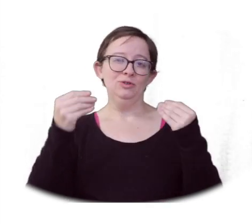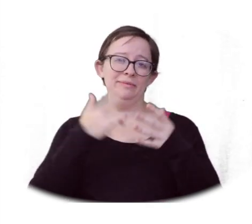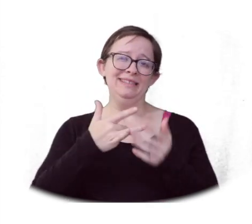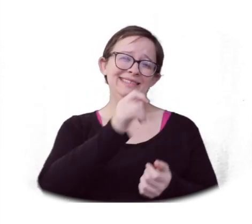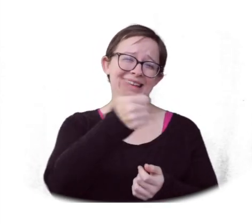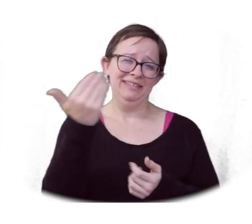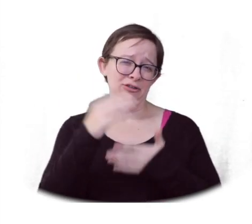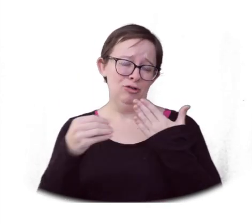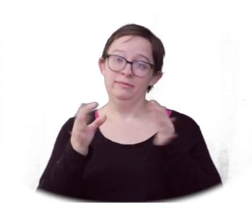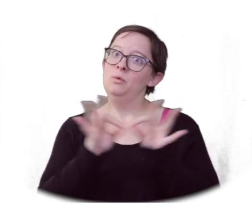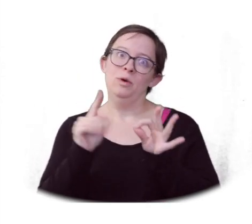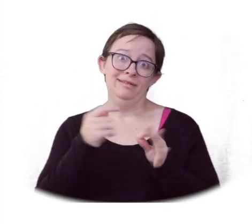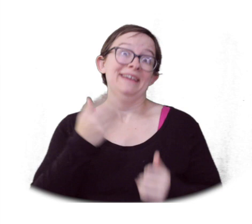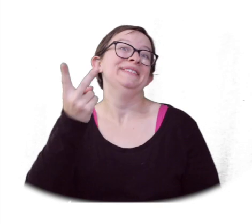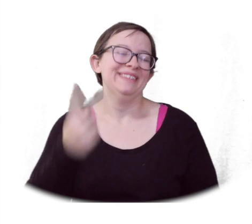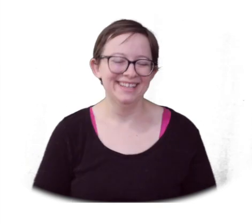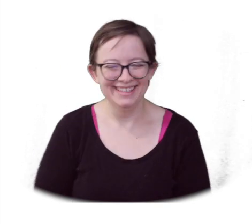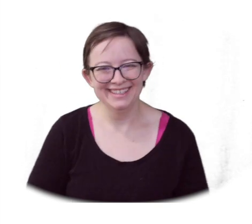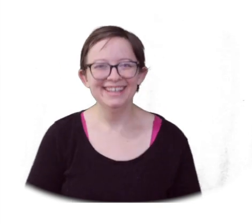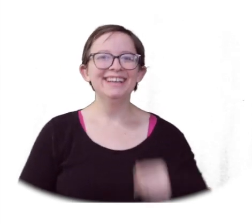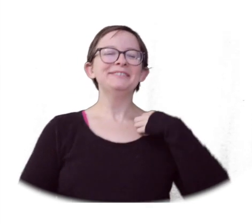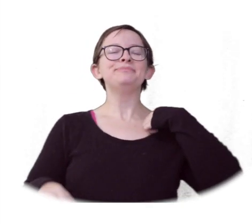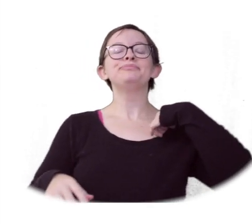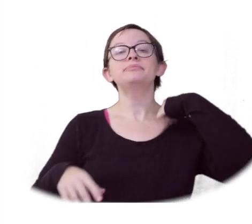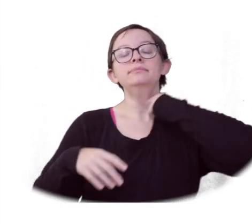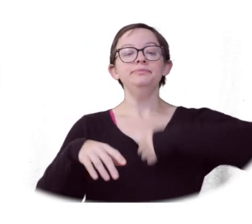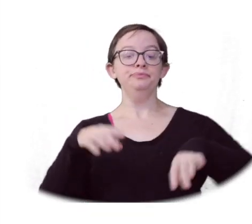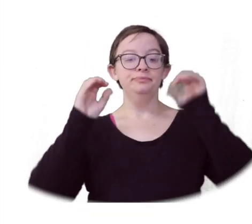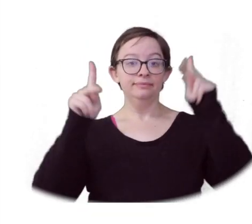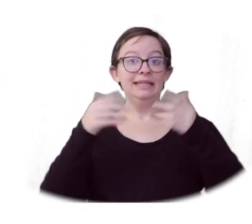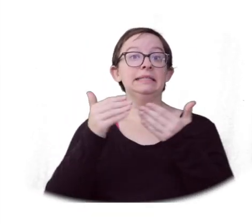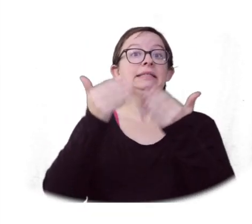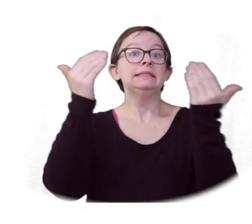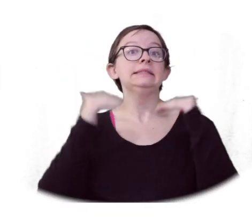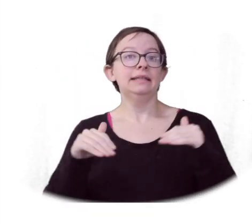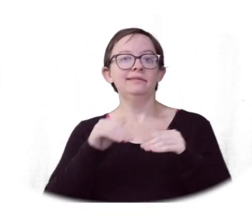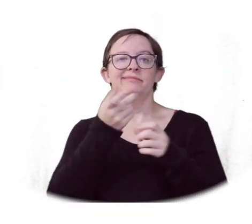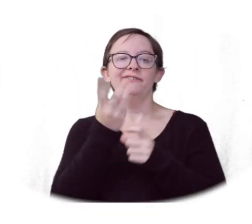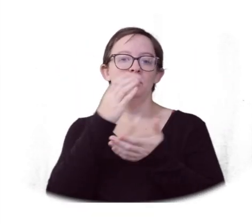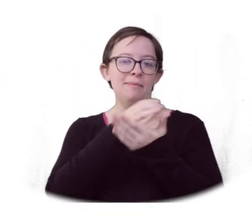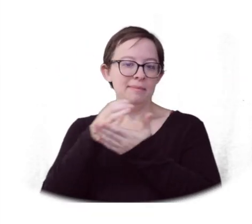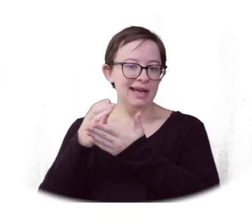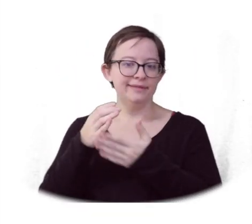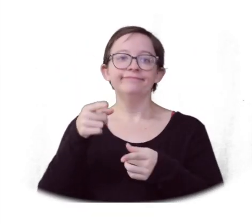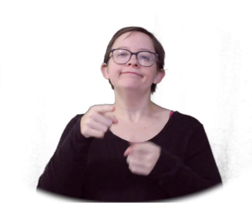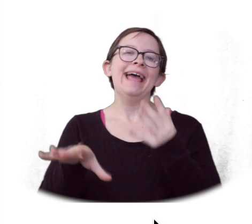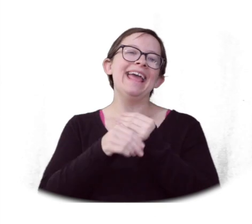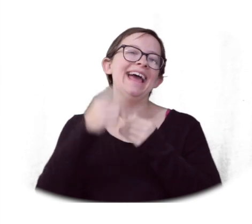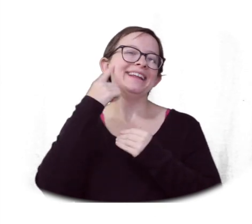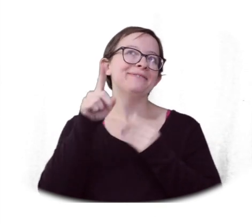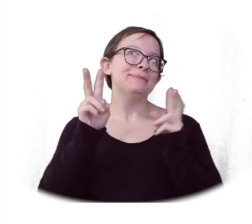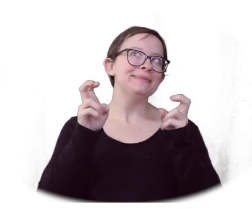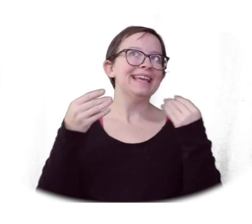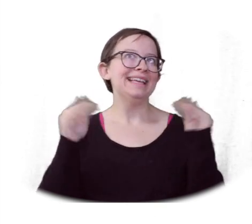about $10 or $15, and they're worth it. I have 2 of them. Okay, next I have some bottles here.